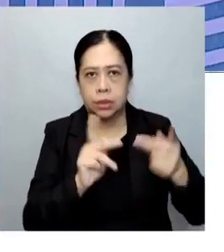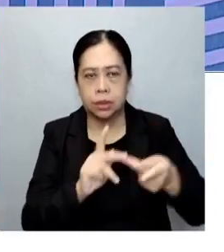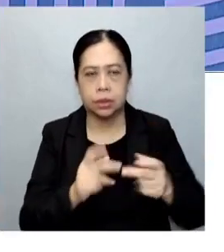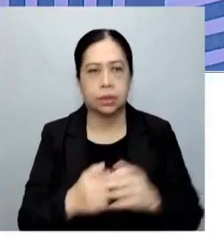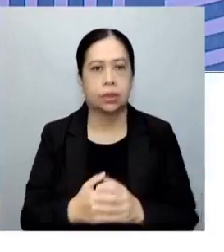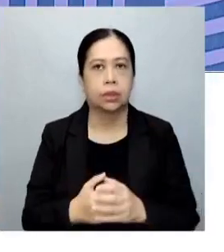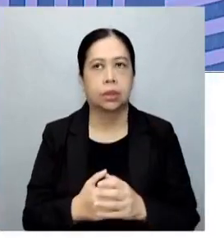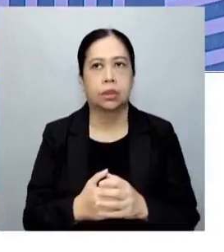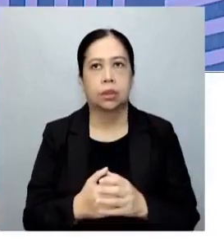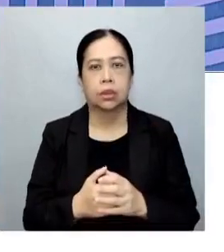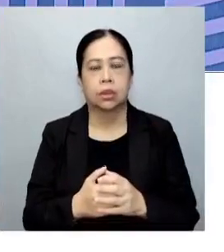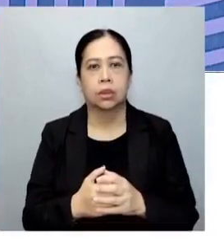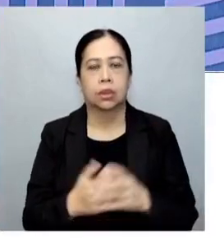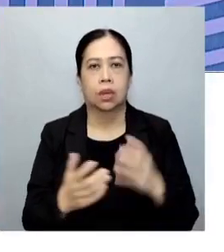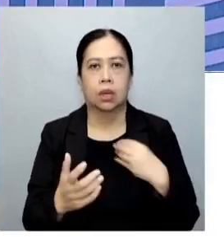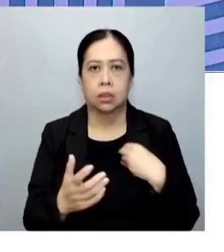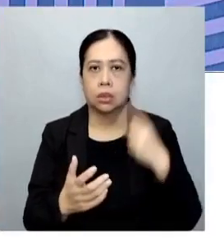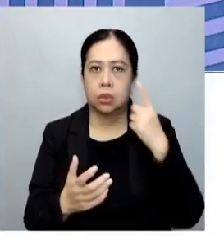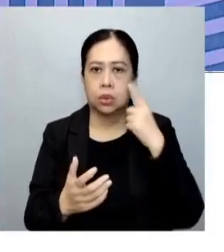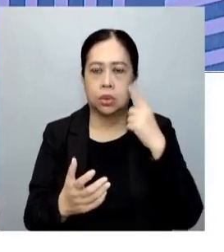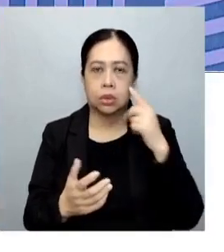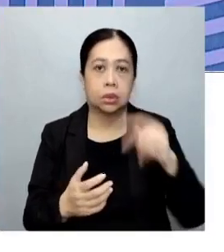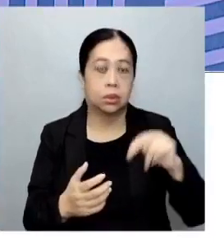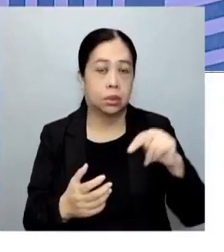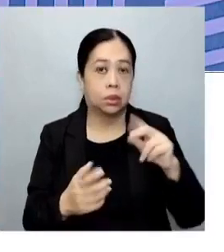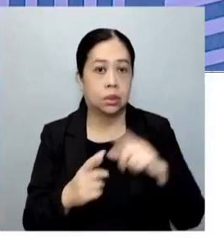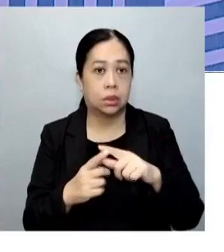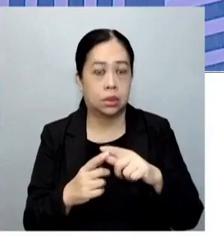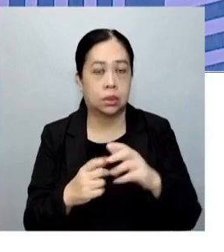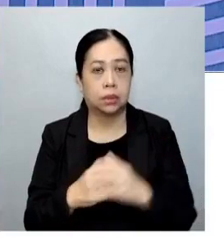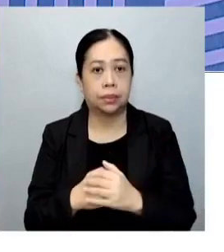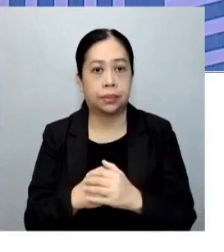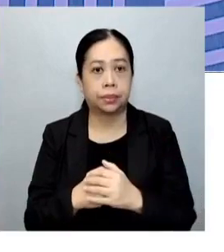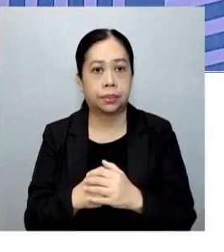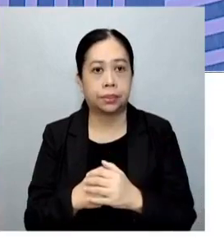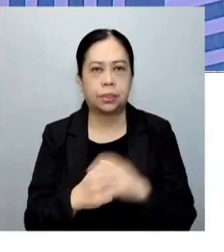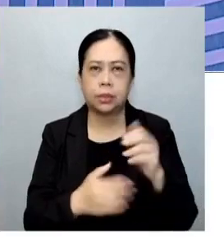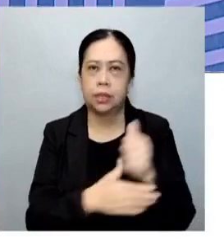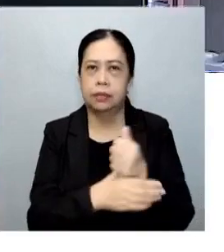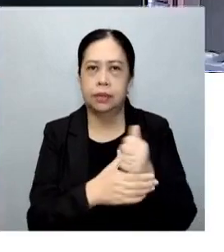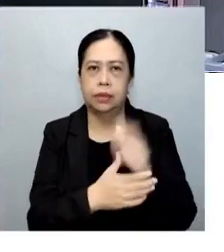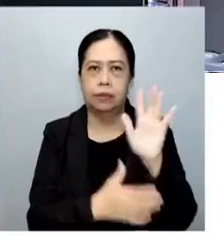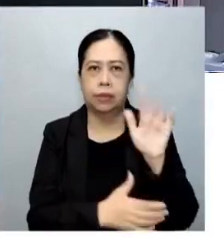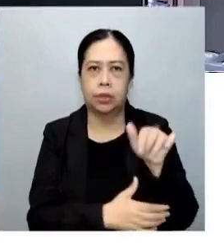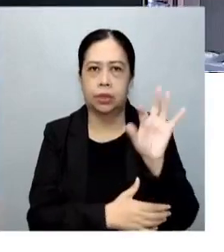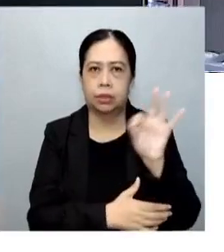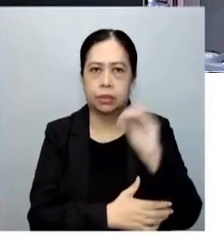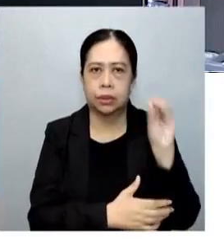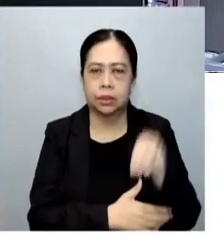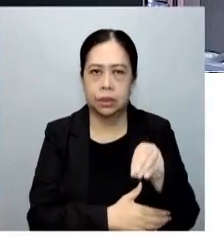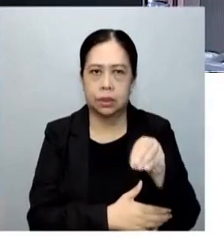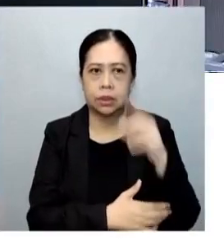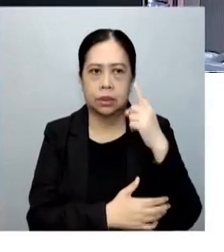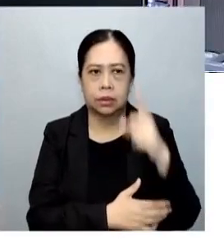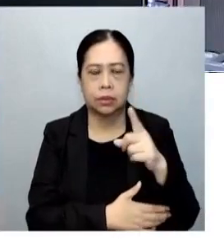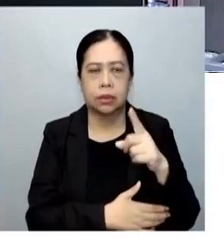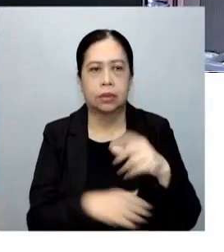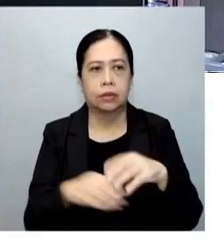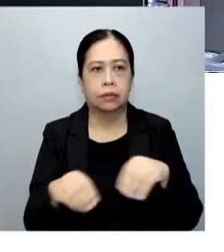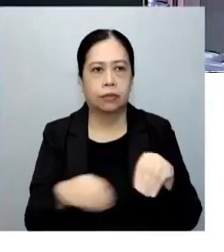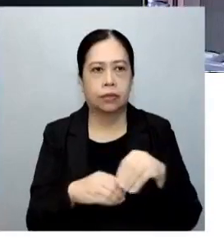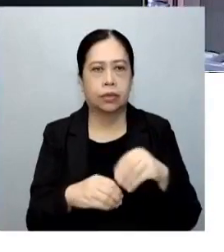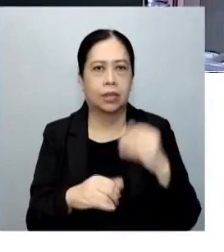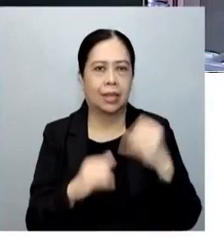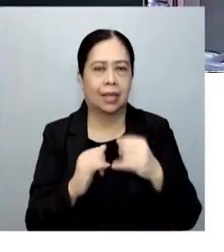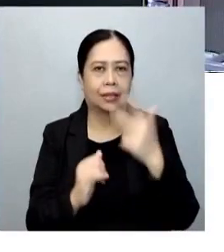I think we need is an average of 5.9% for the last three quarters of the